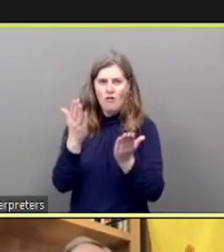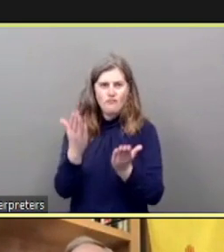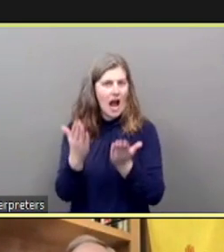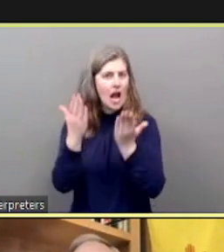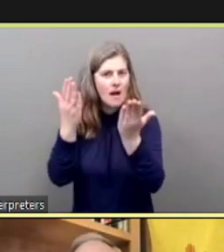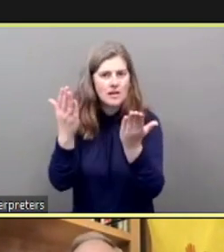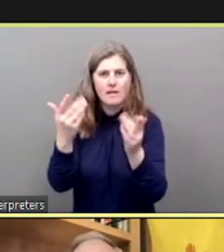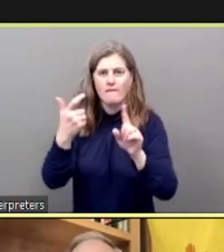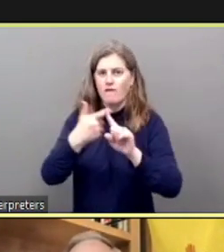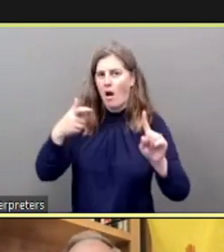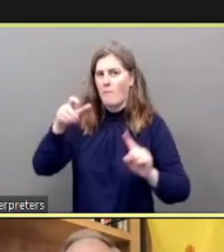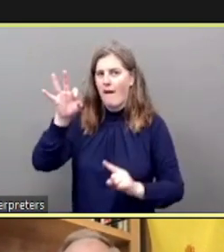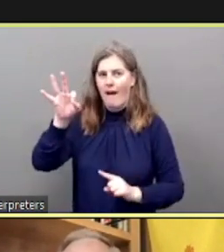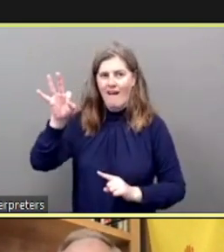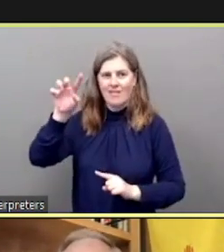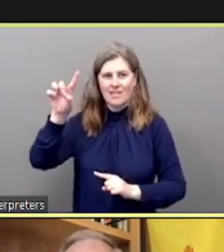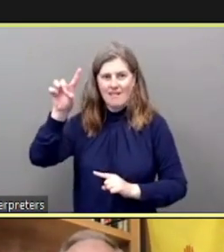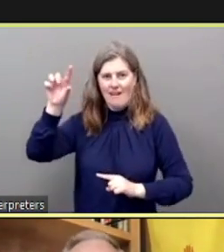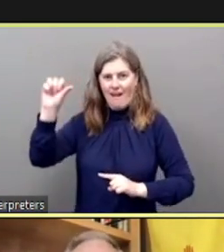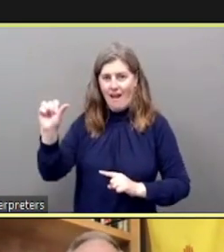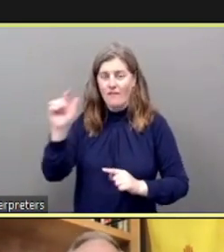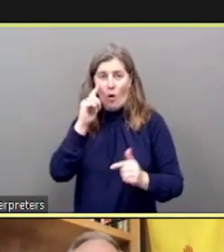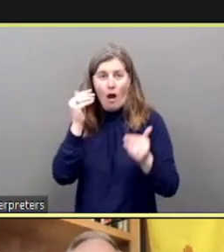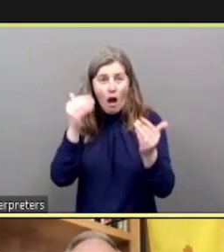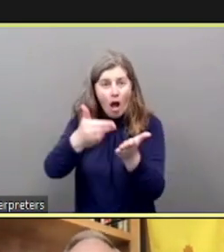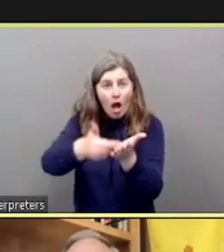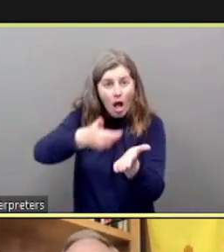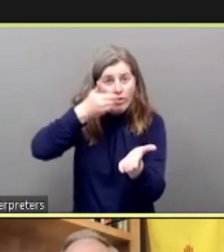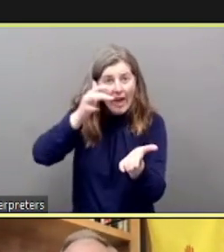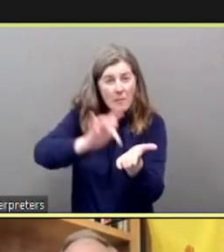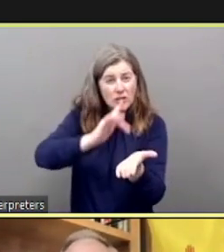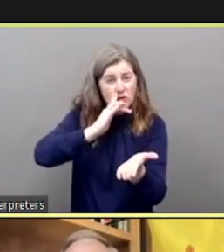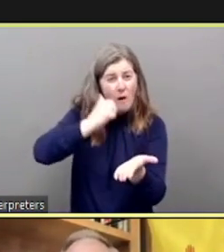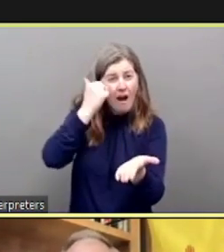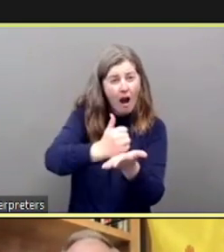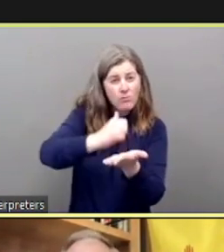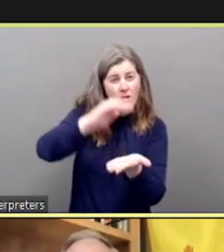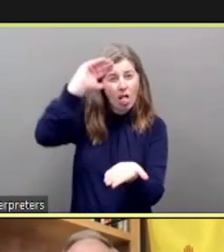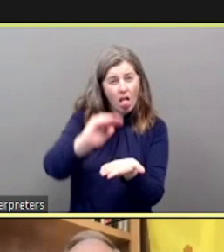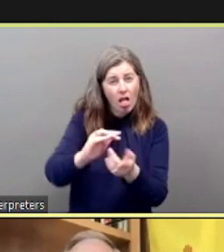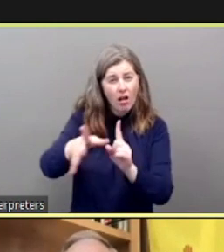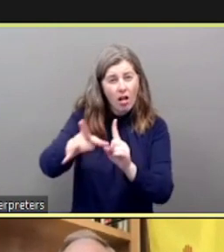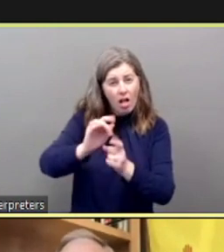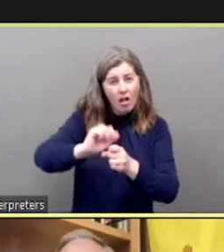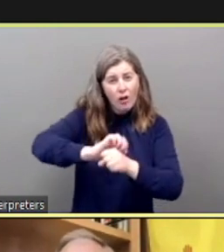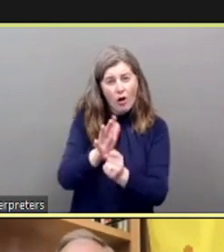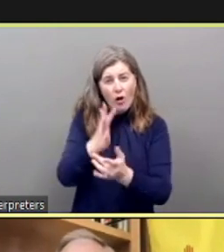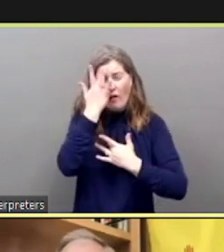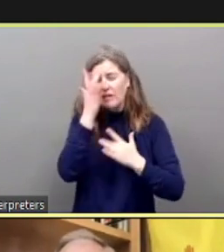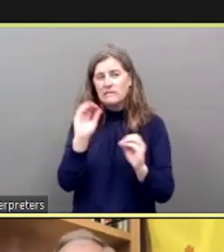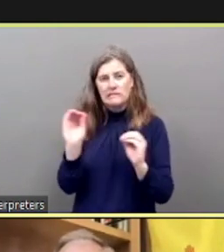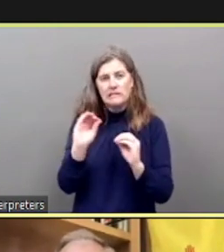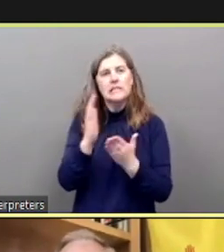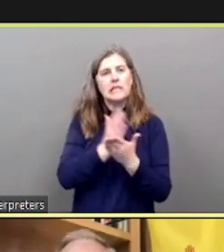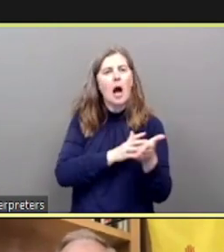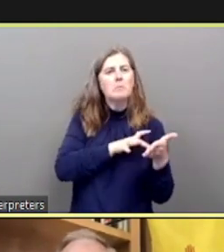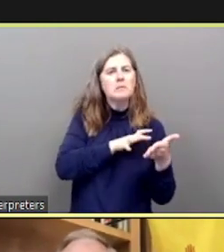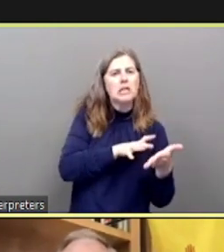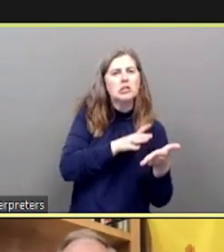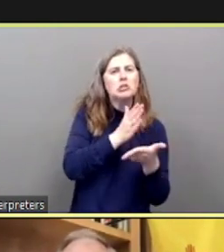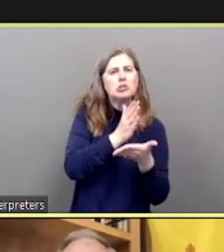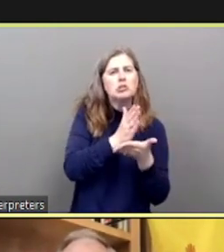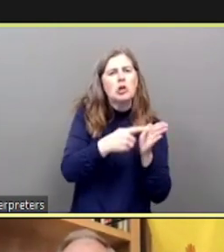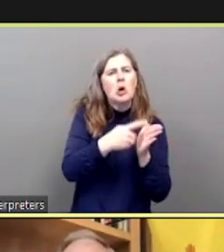FDA for this indication of treating COVID. In other studies, it's shown a little bit of